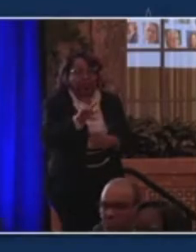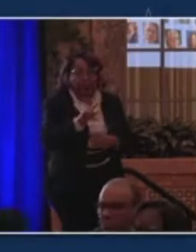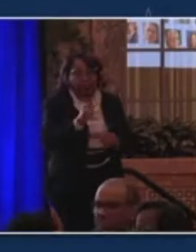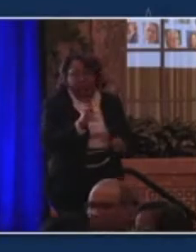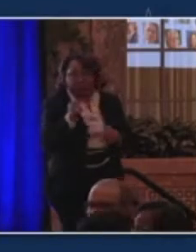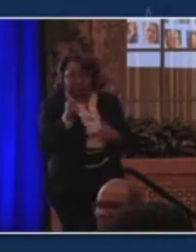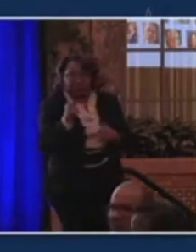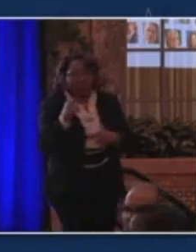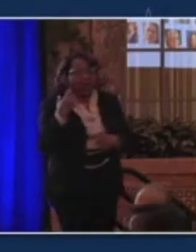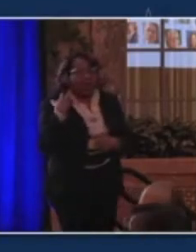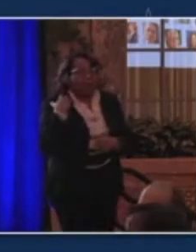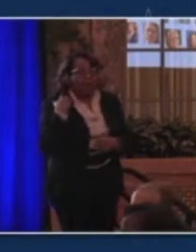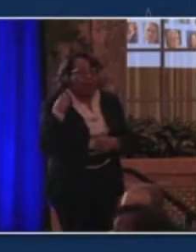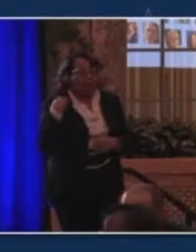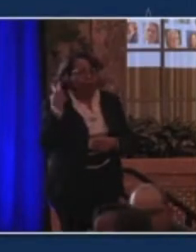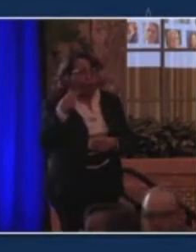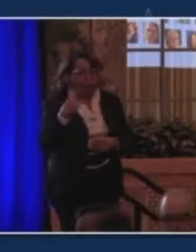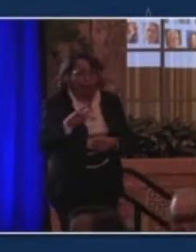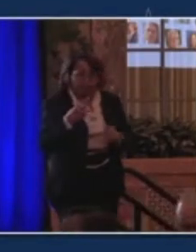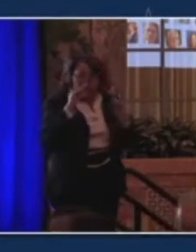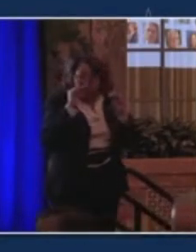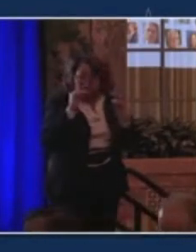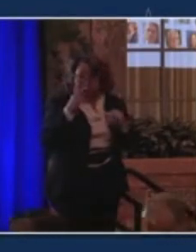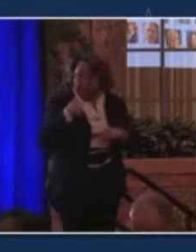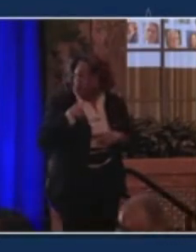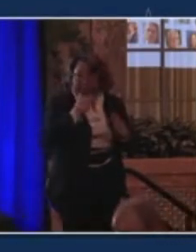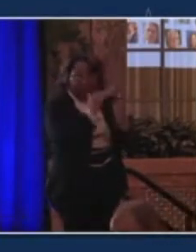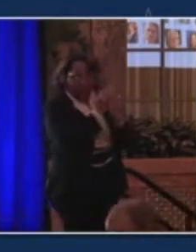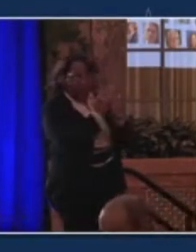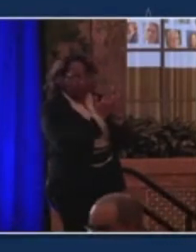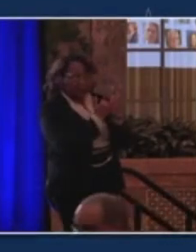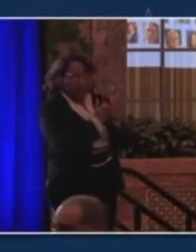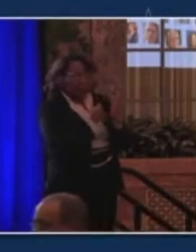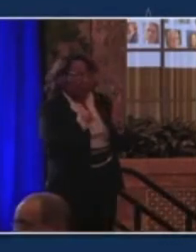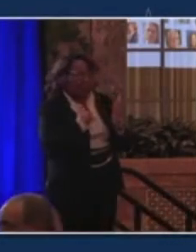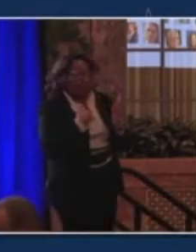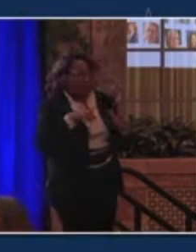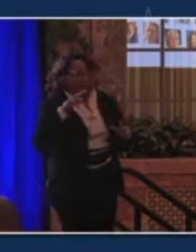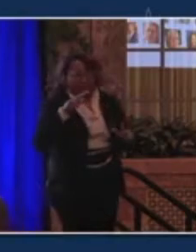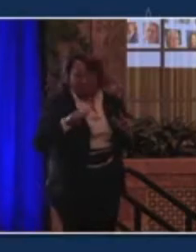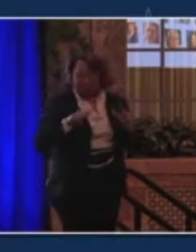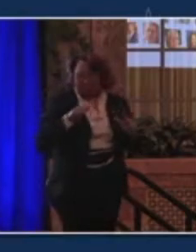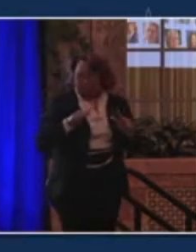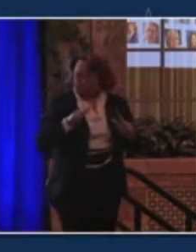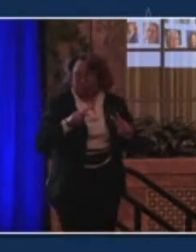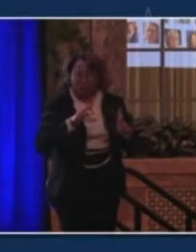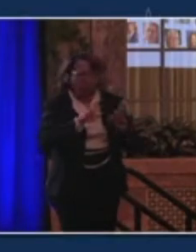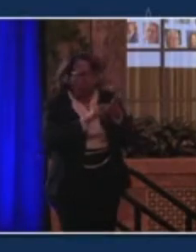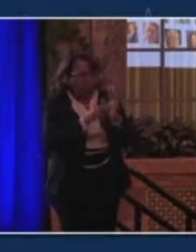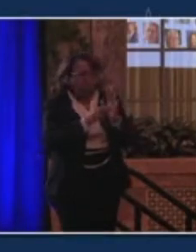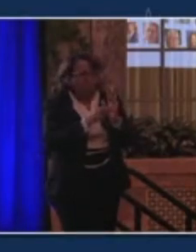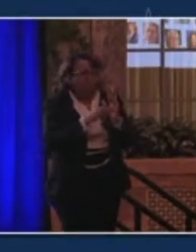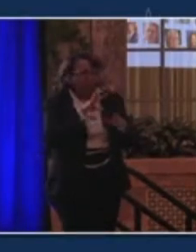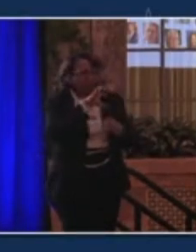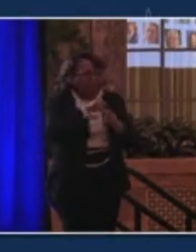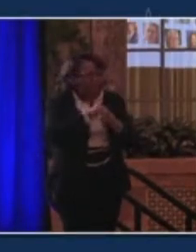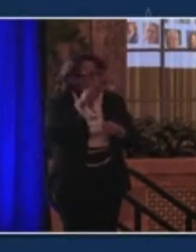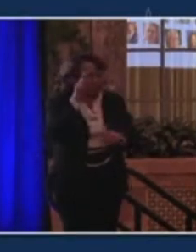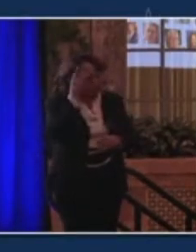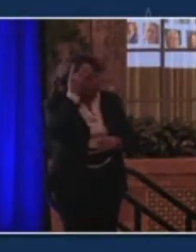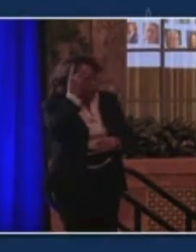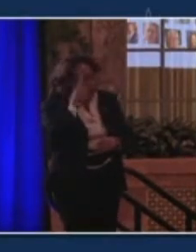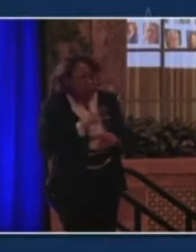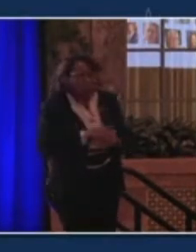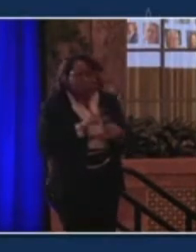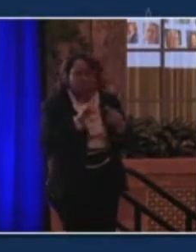Harold Washington taught me a lesson. I was unsure about what it really meant to get into politics,